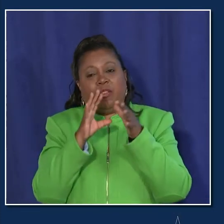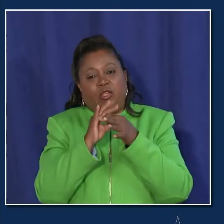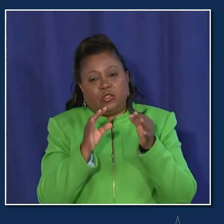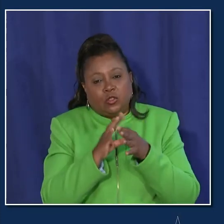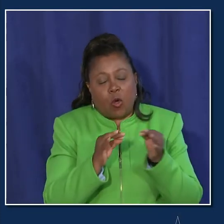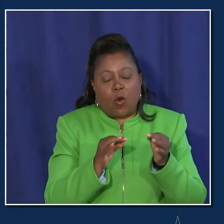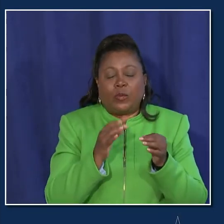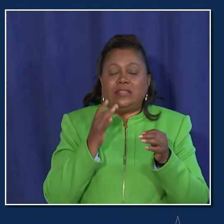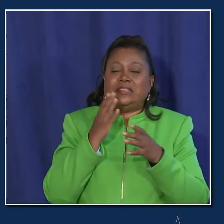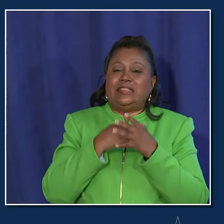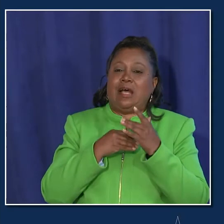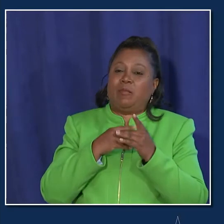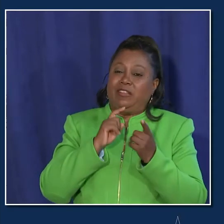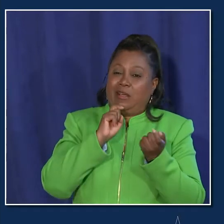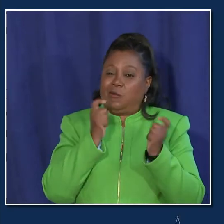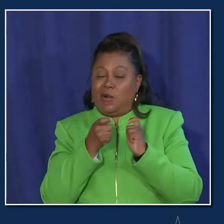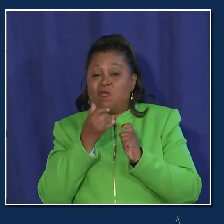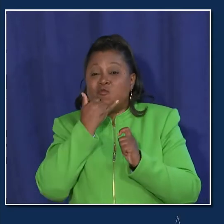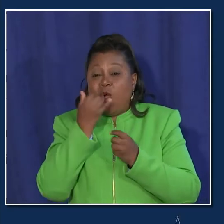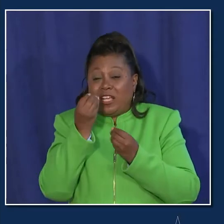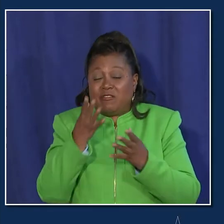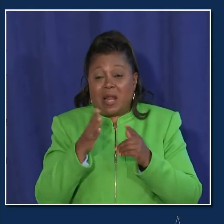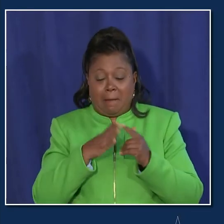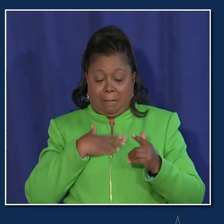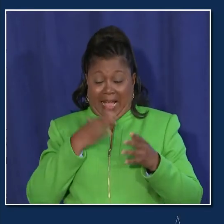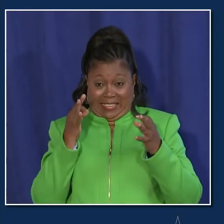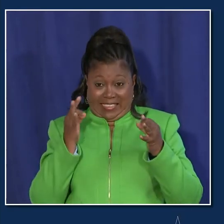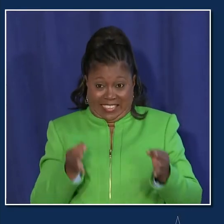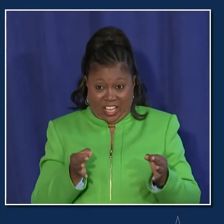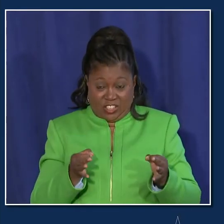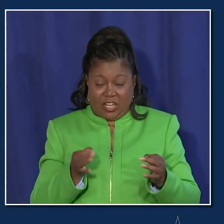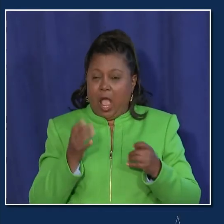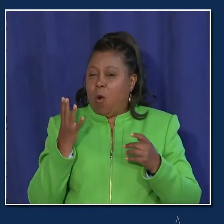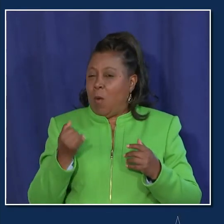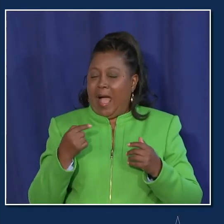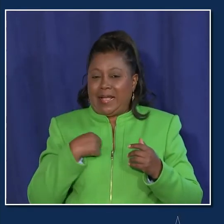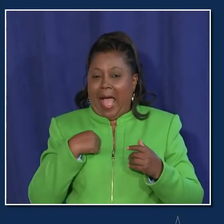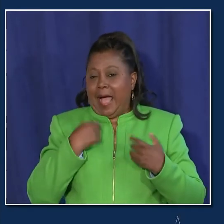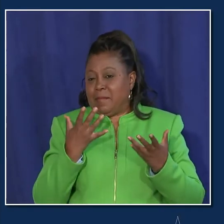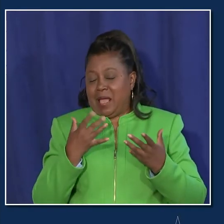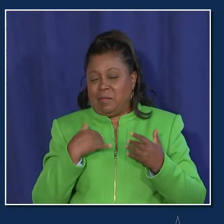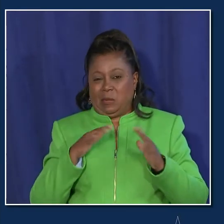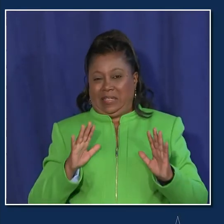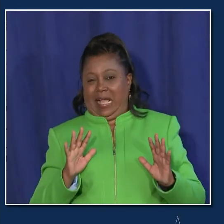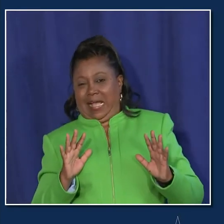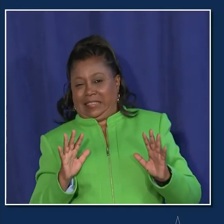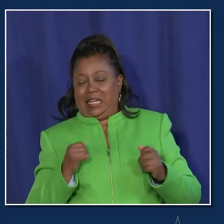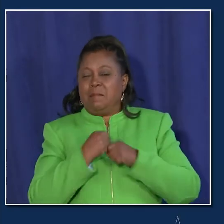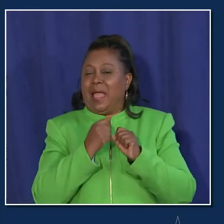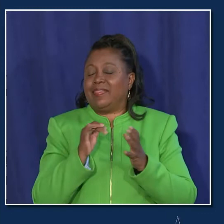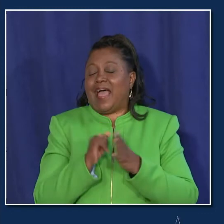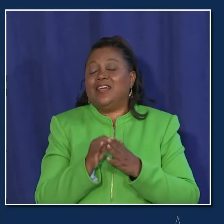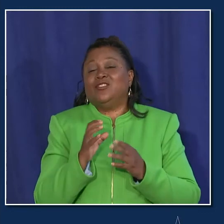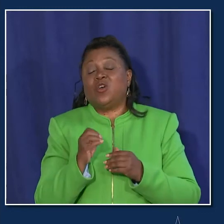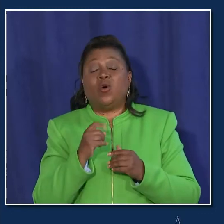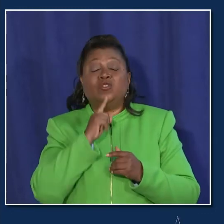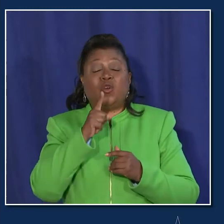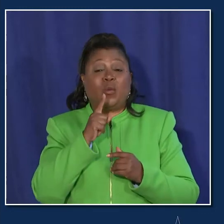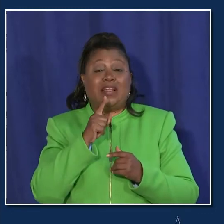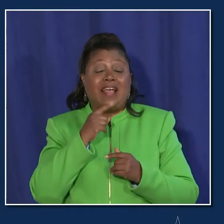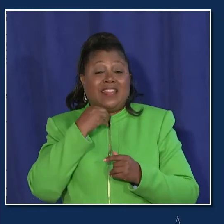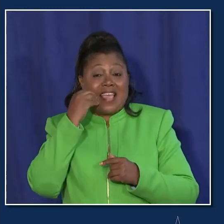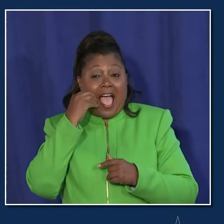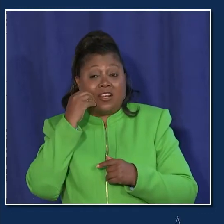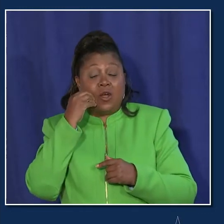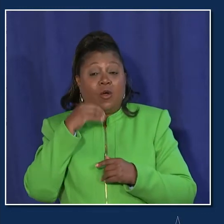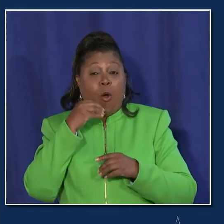and some of the correcting of misinformation and my decision on, why I maybe was hesitant and made that. So certainly the at-home is